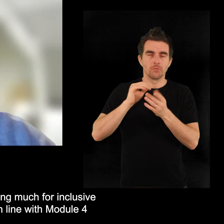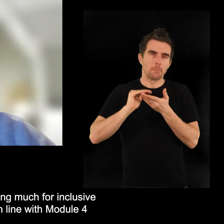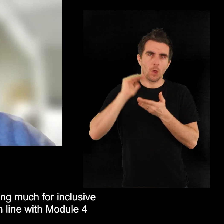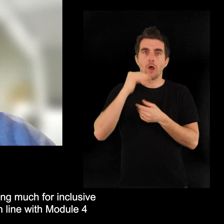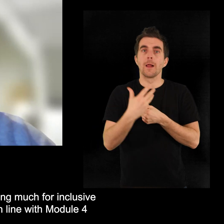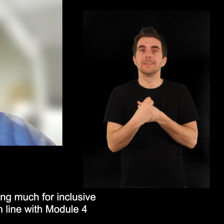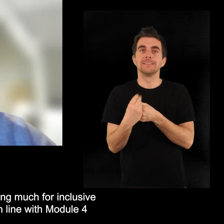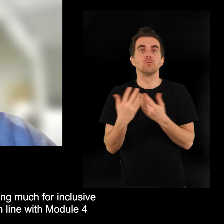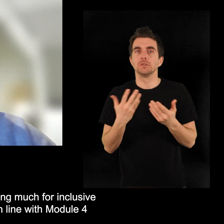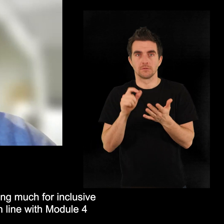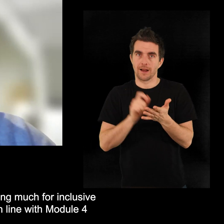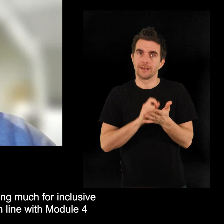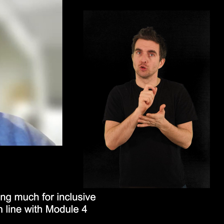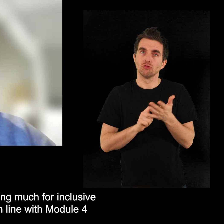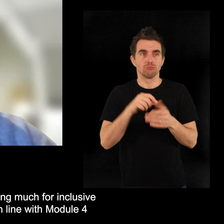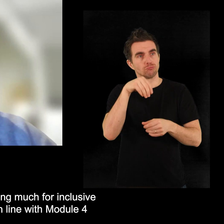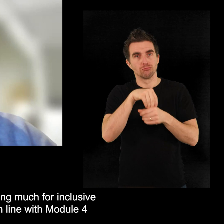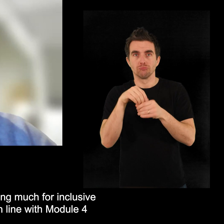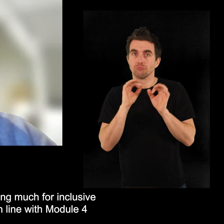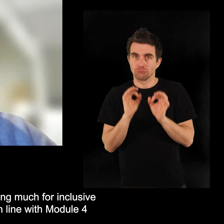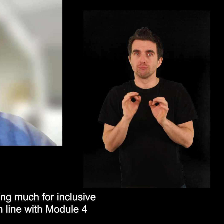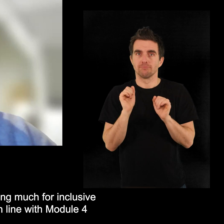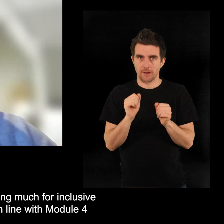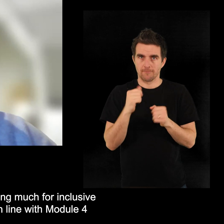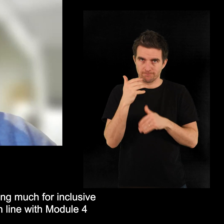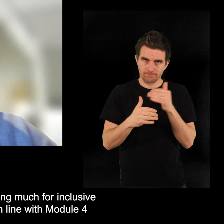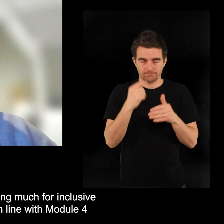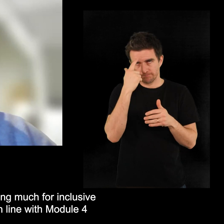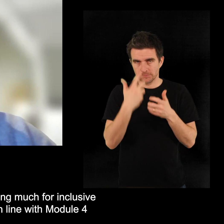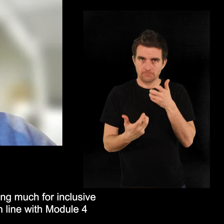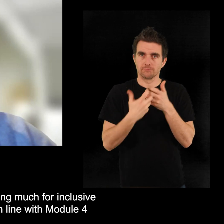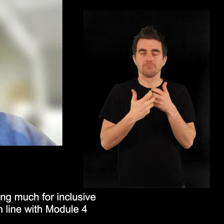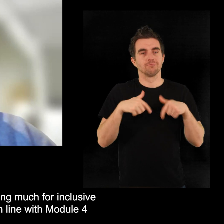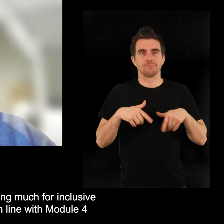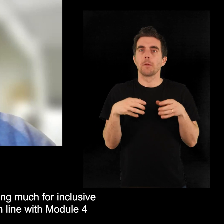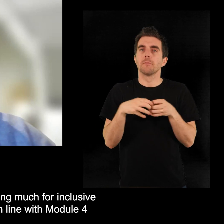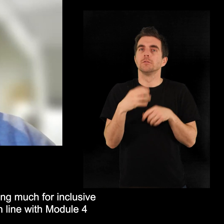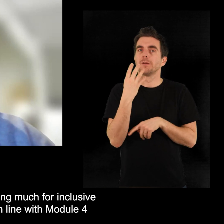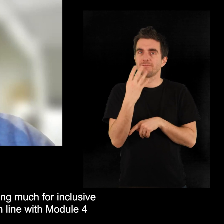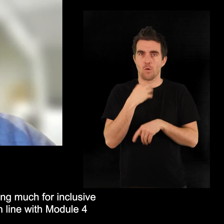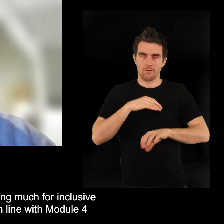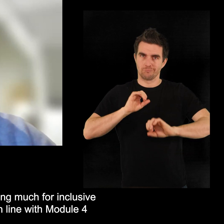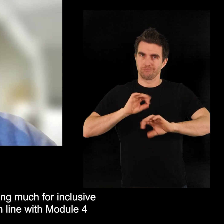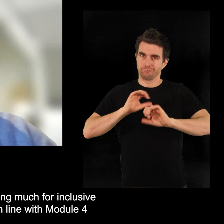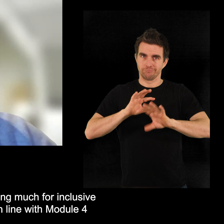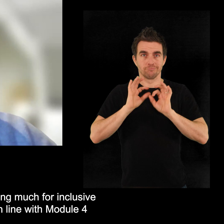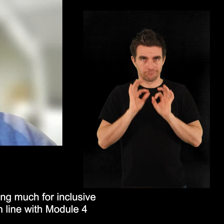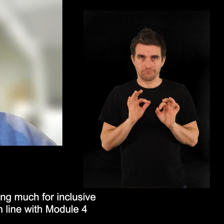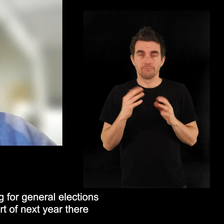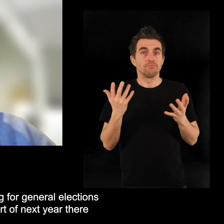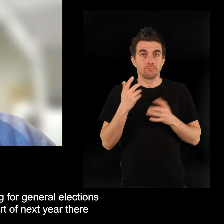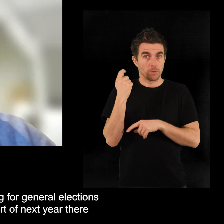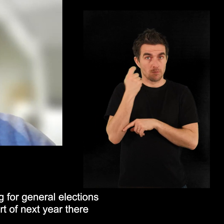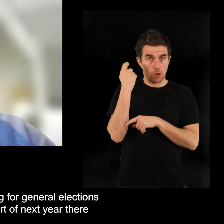we are advocating much for inclusive electoral processes, I think in line with Module